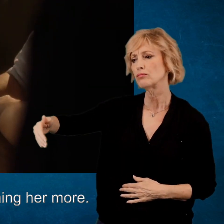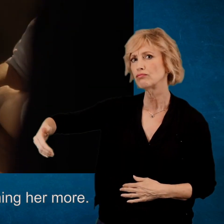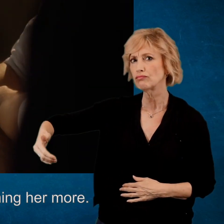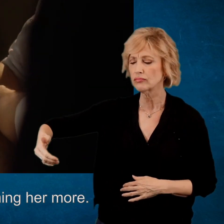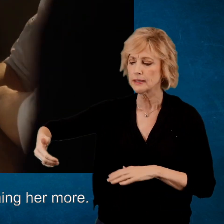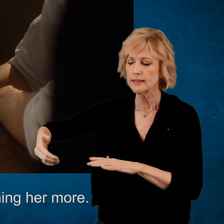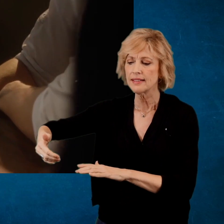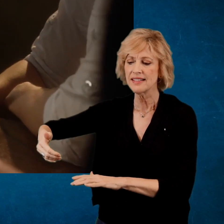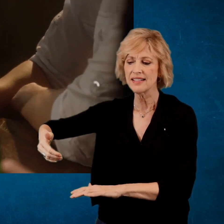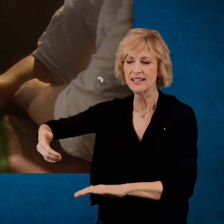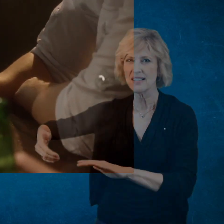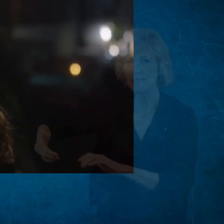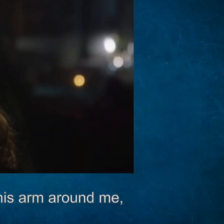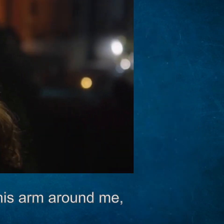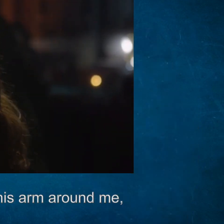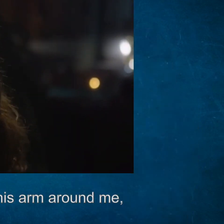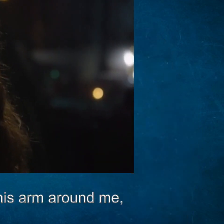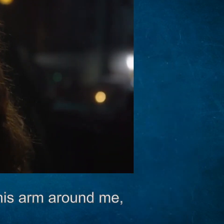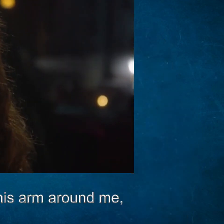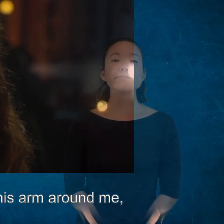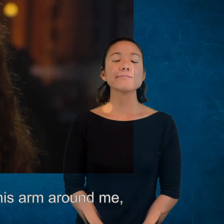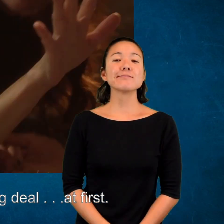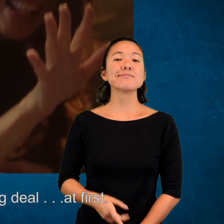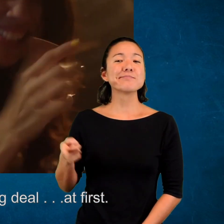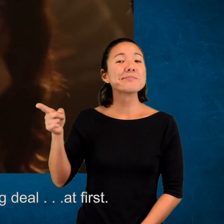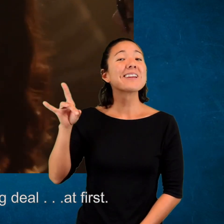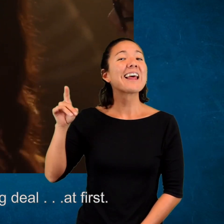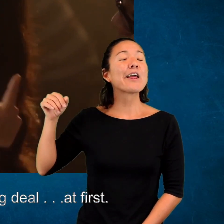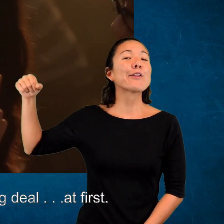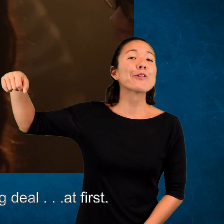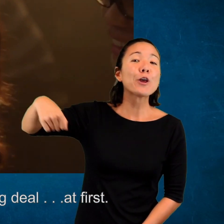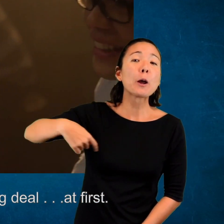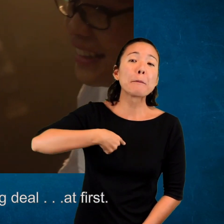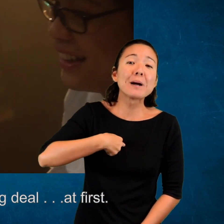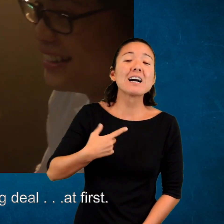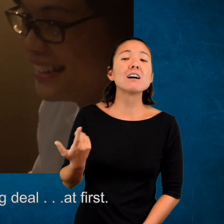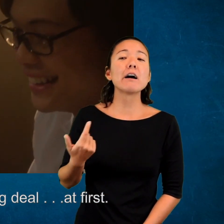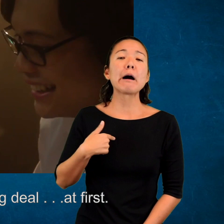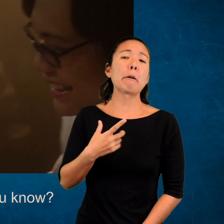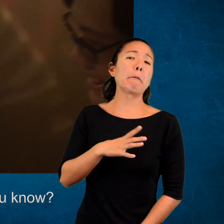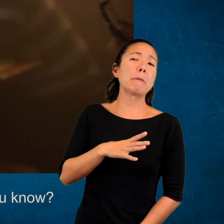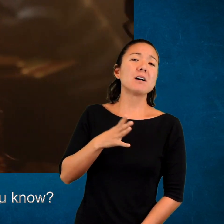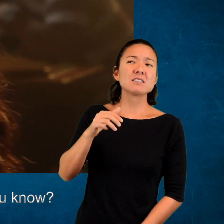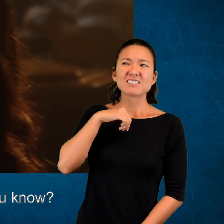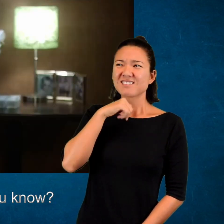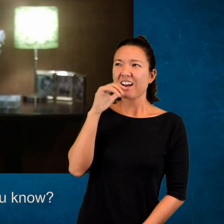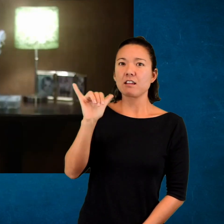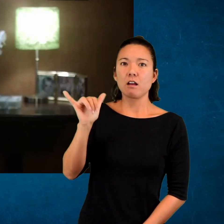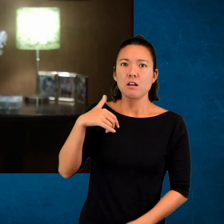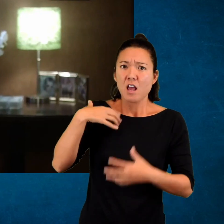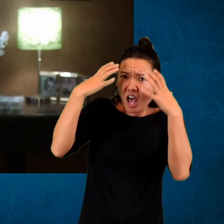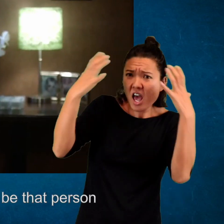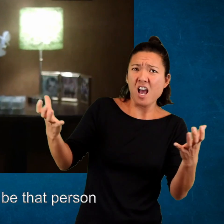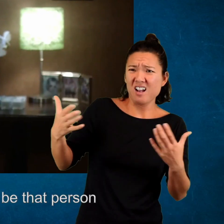more. He did put his arm around me, which is not a big deal at first. It's like, you know, I don't want to